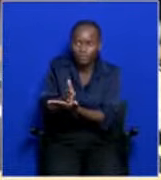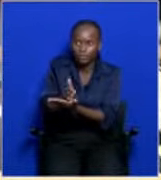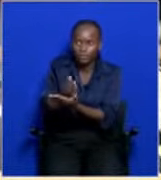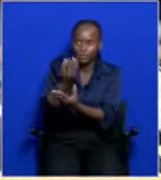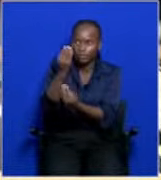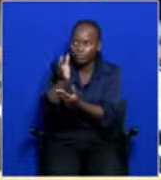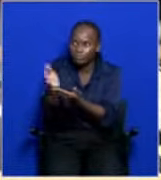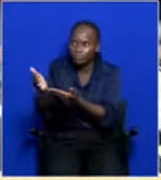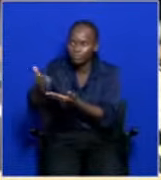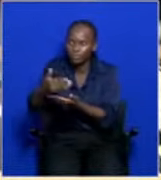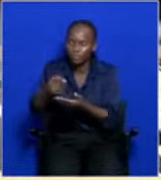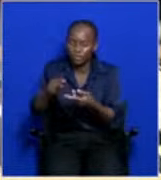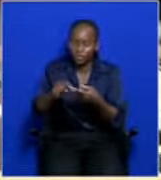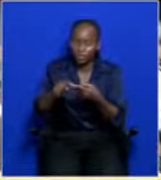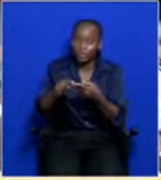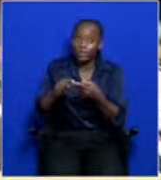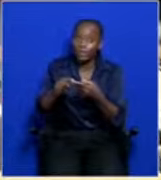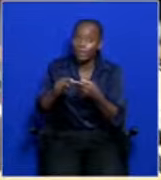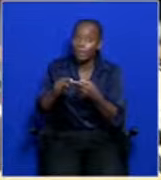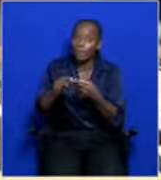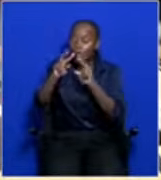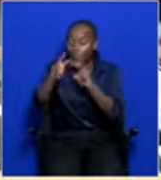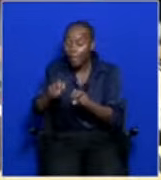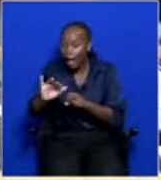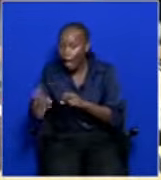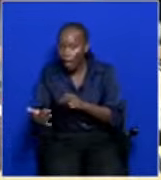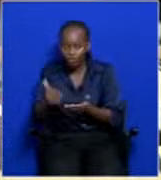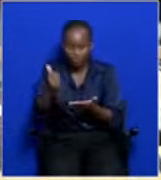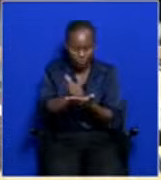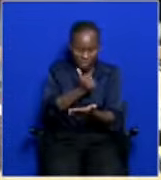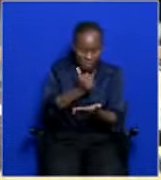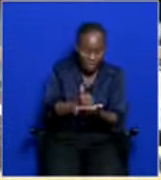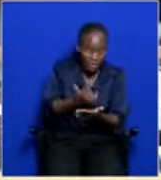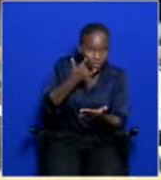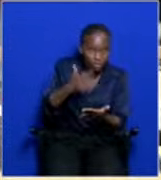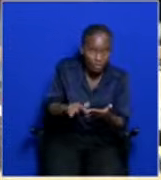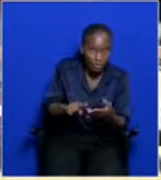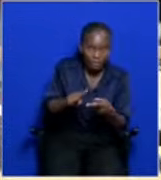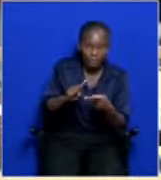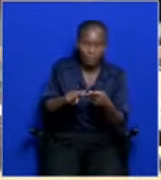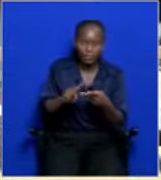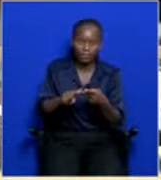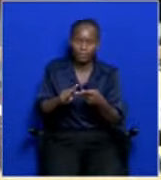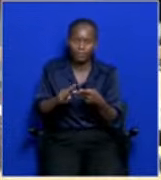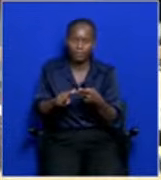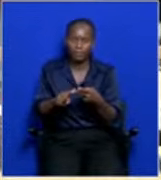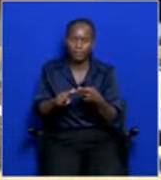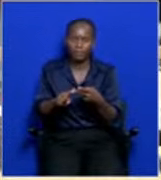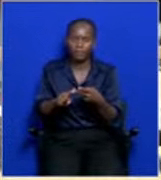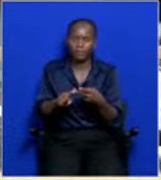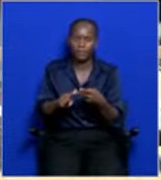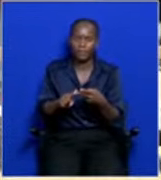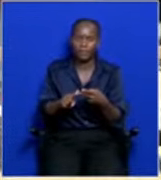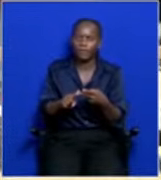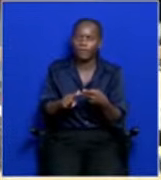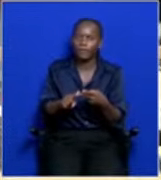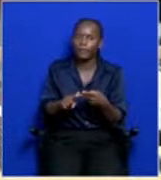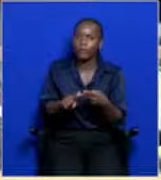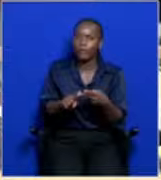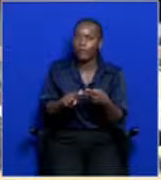Yes. And the escape of, it is them who is telling